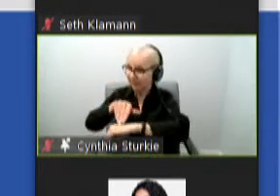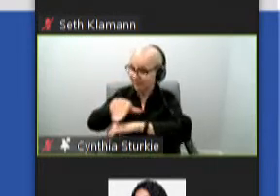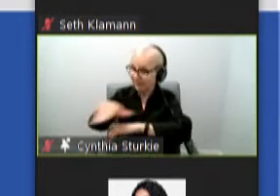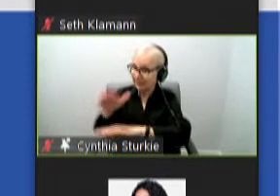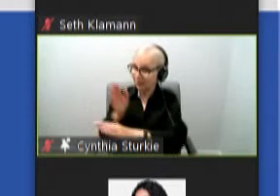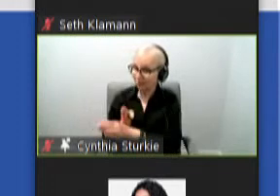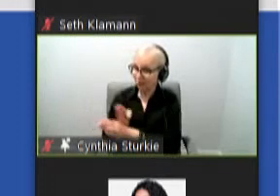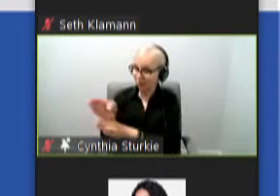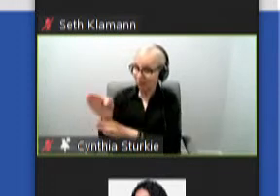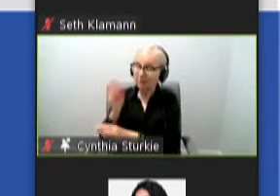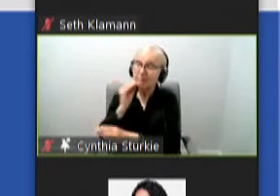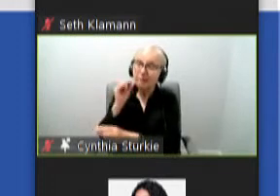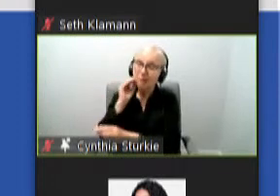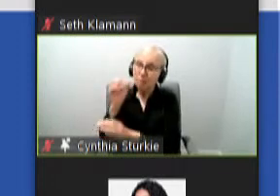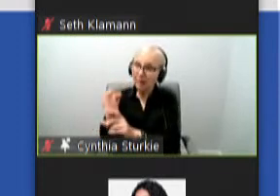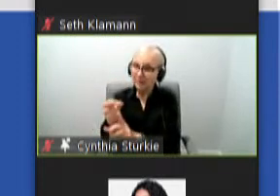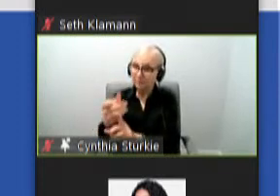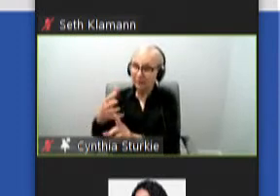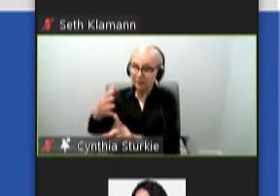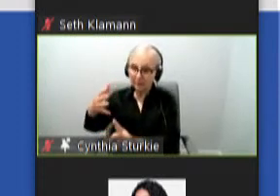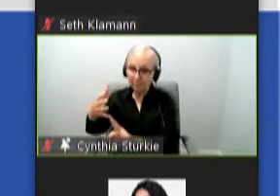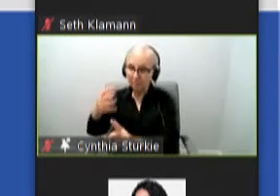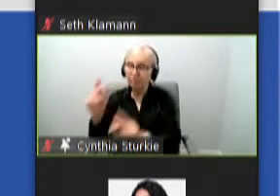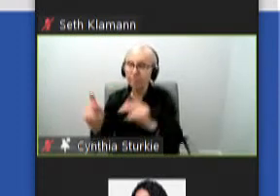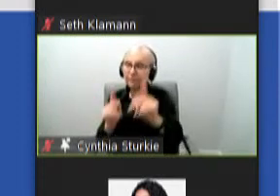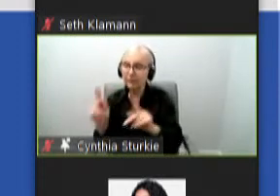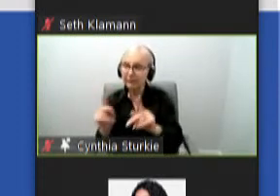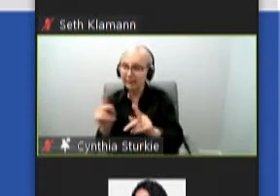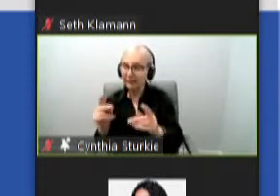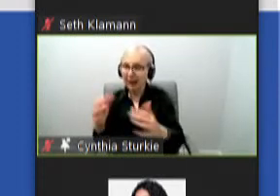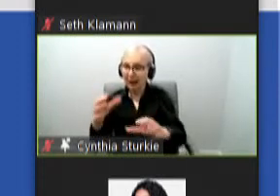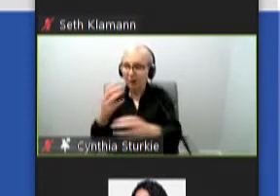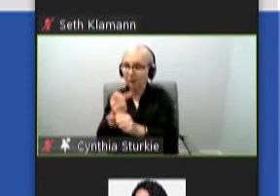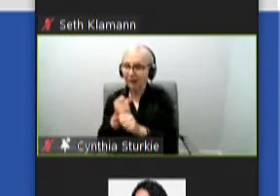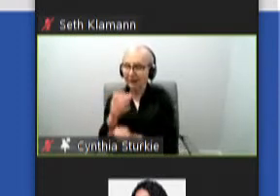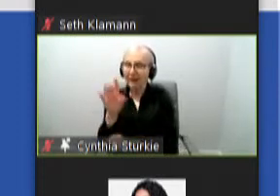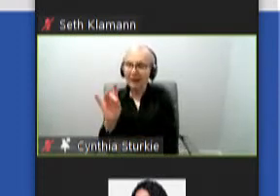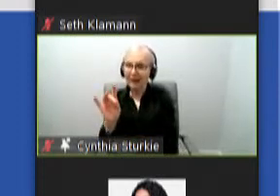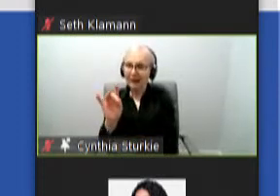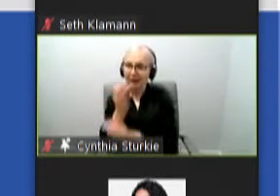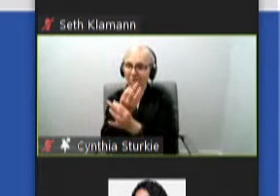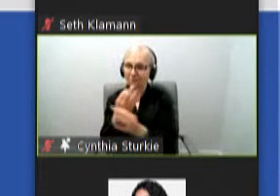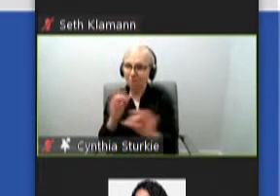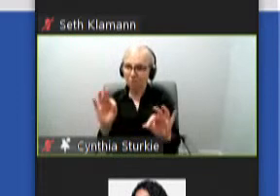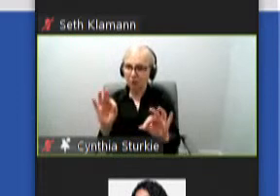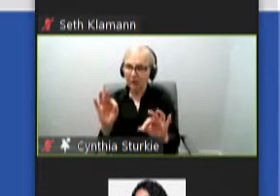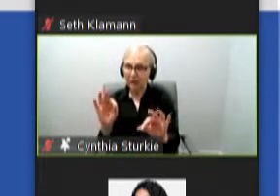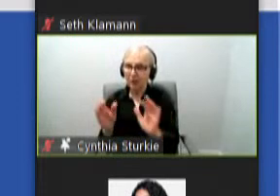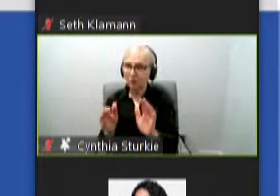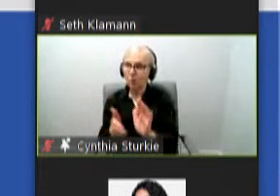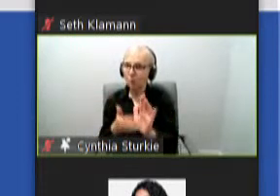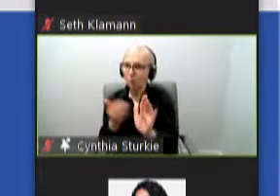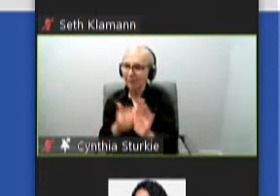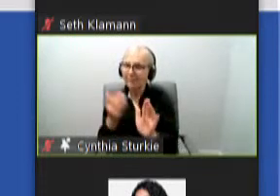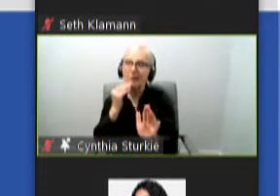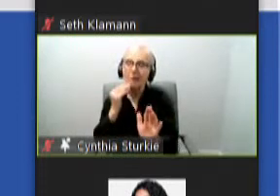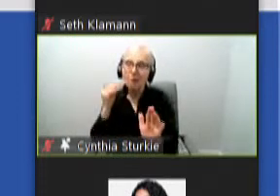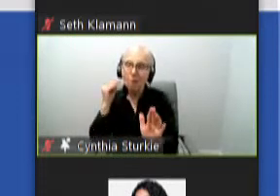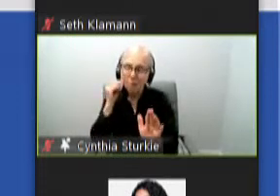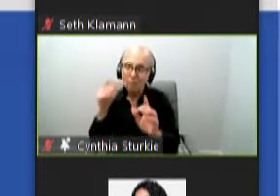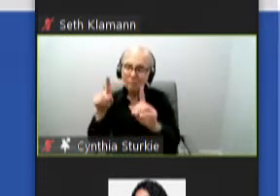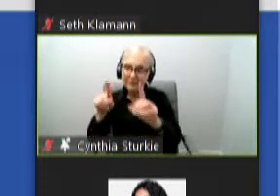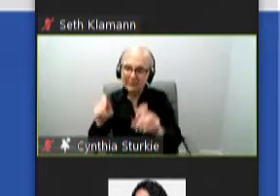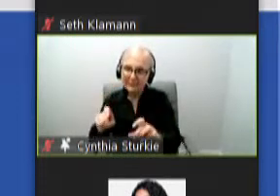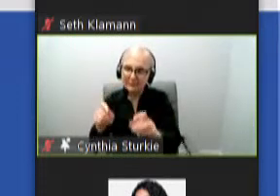to their home, has been expanded. People can now get 8 free rapid at-home tests shipped to them. And we